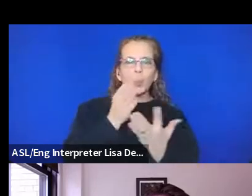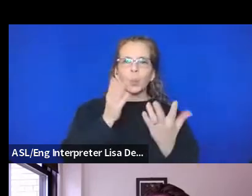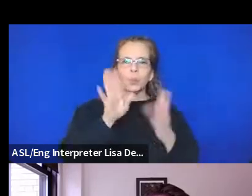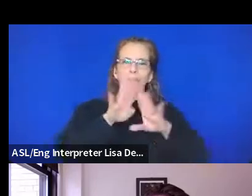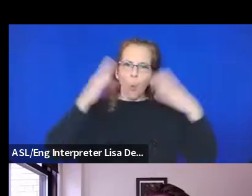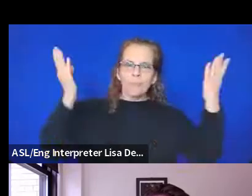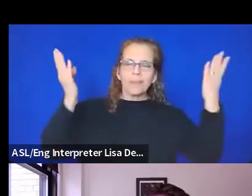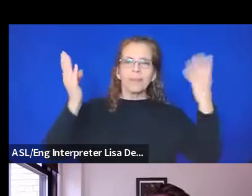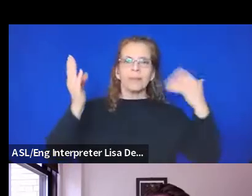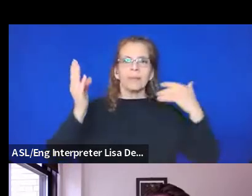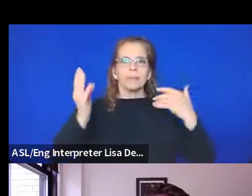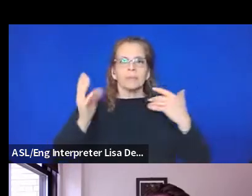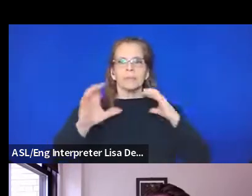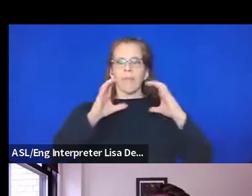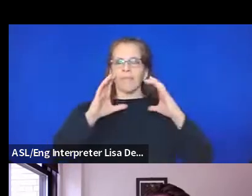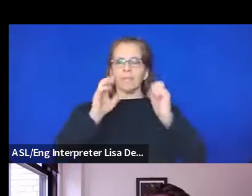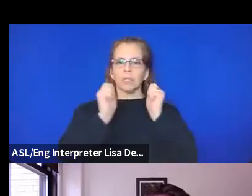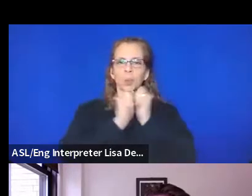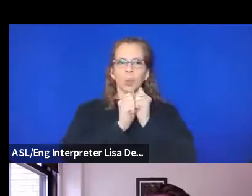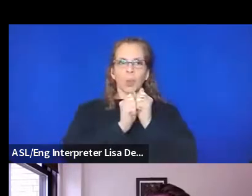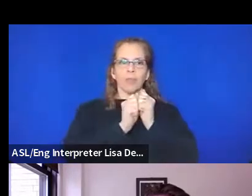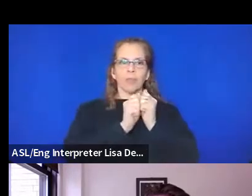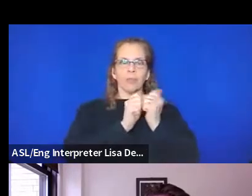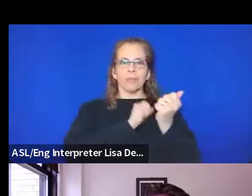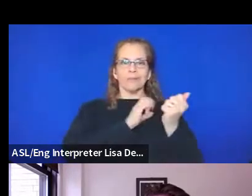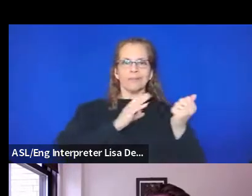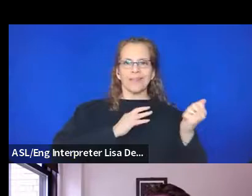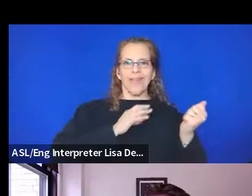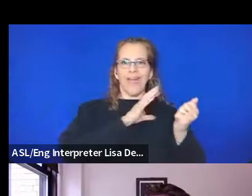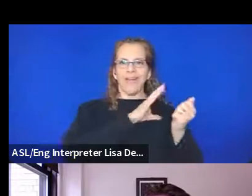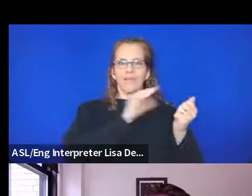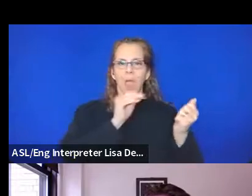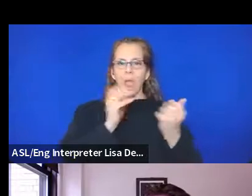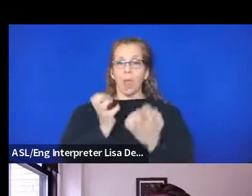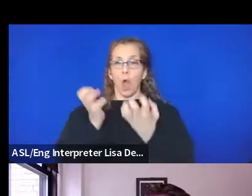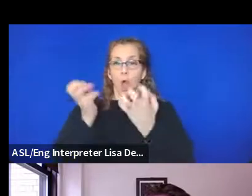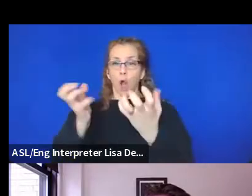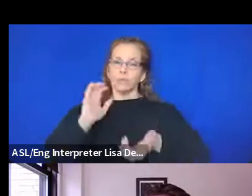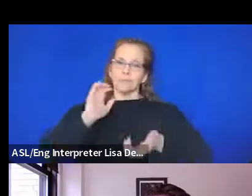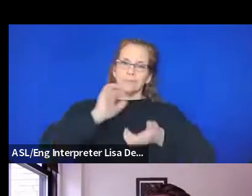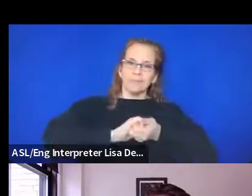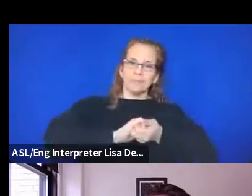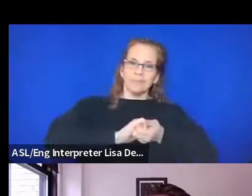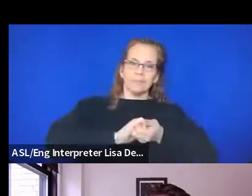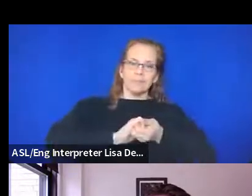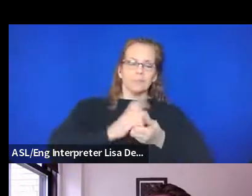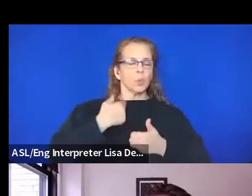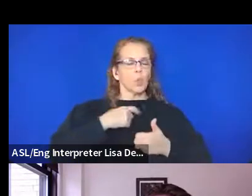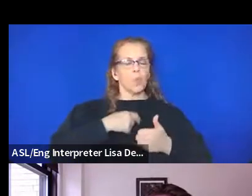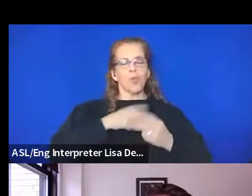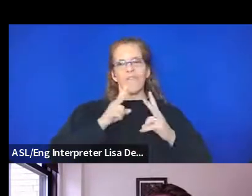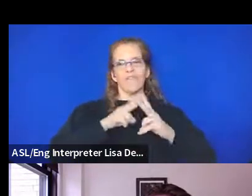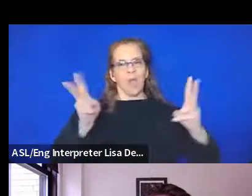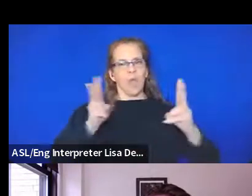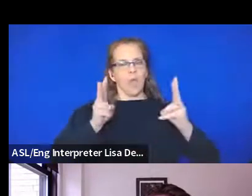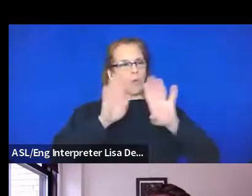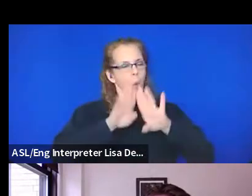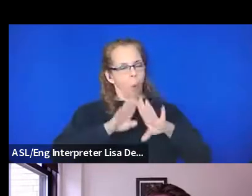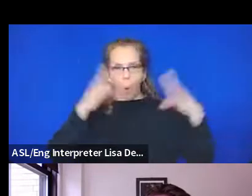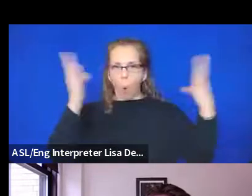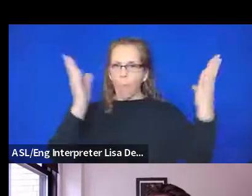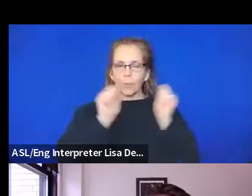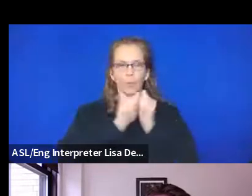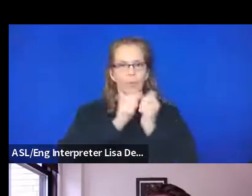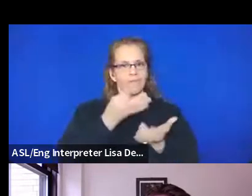your audience, like make it a nice like collaboration between everyone. We're huge on financial transparency. At Emmett Theater, we